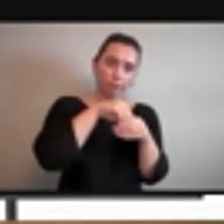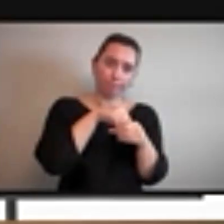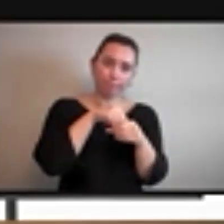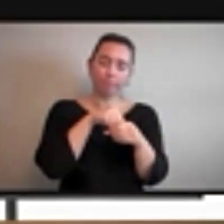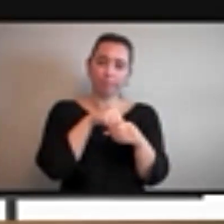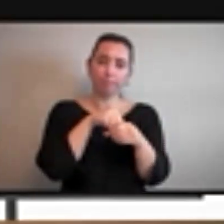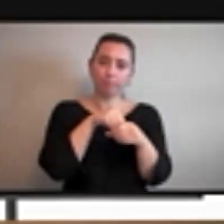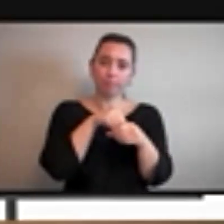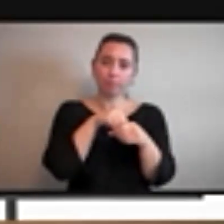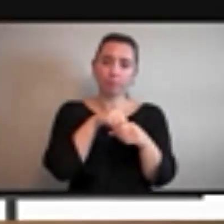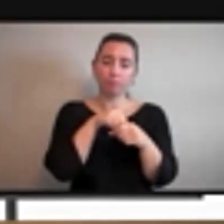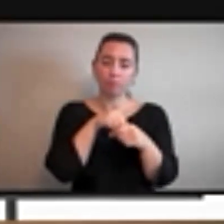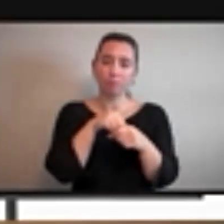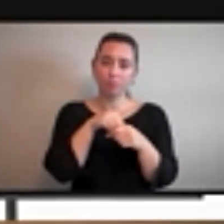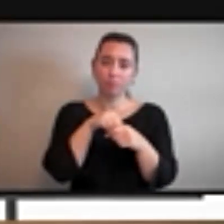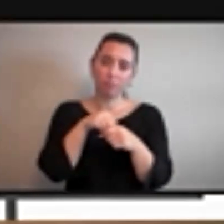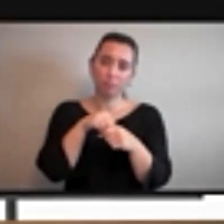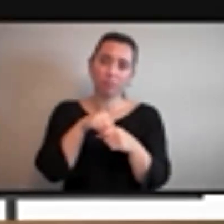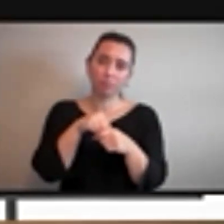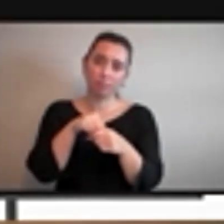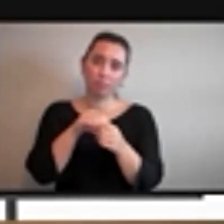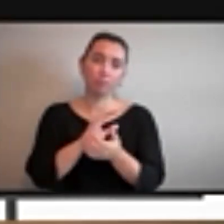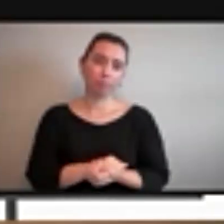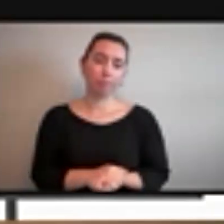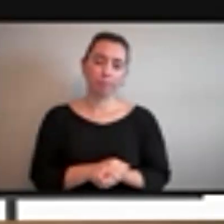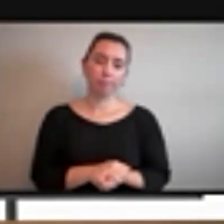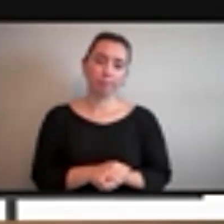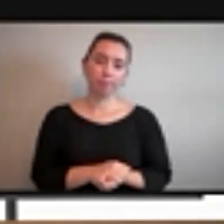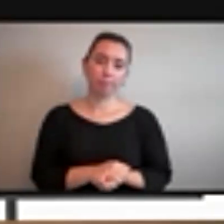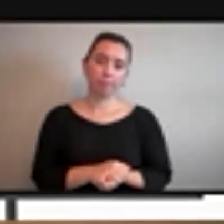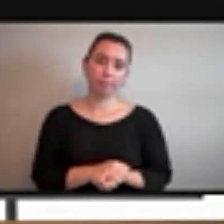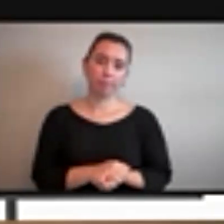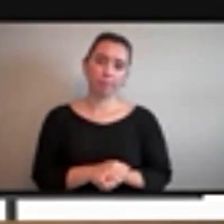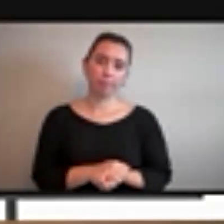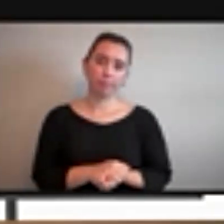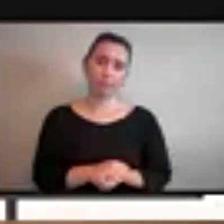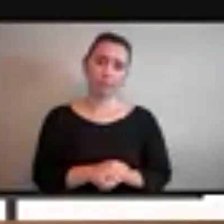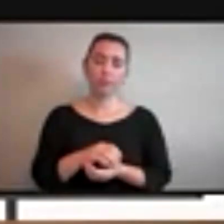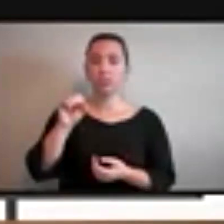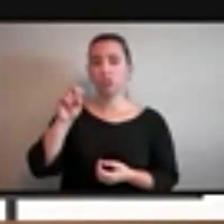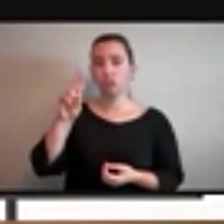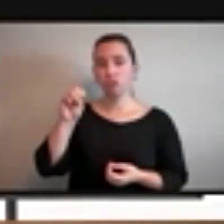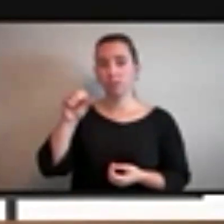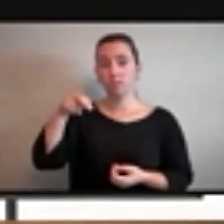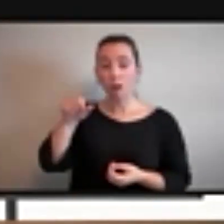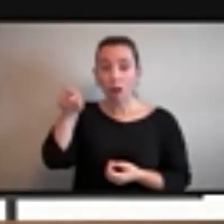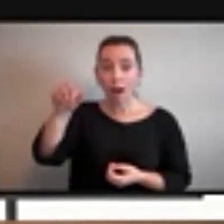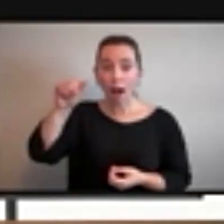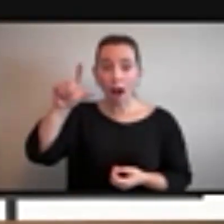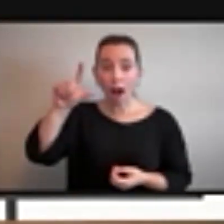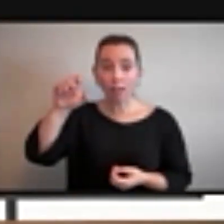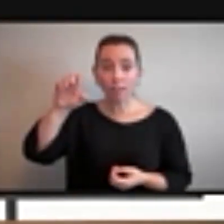or we think should be considered if this point is reviewed. Yes. So Alejandro,